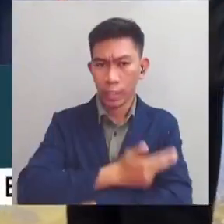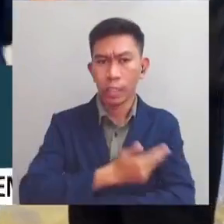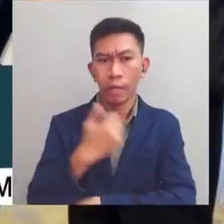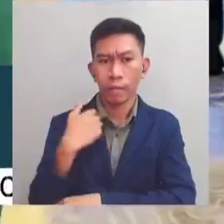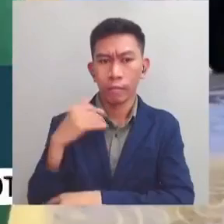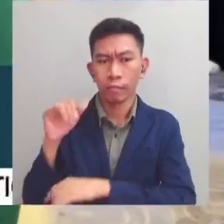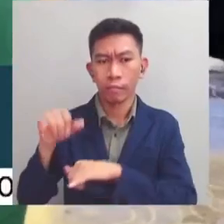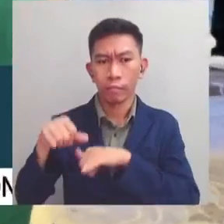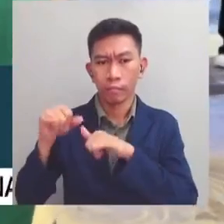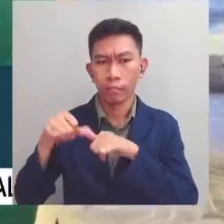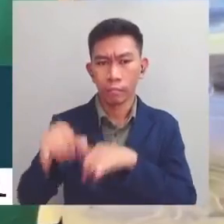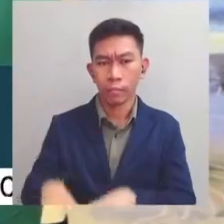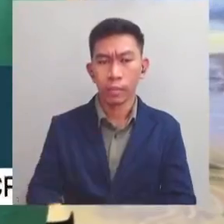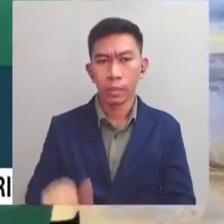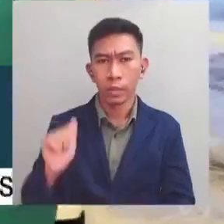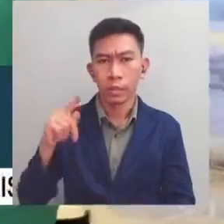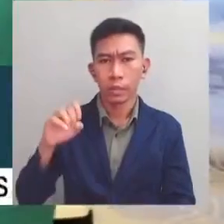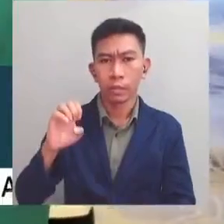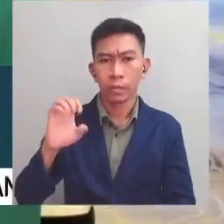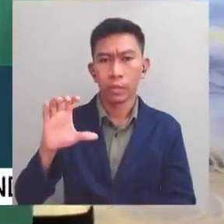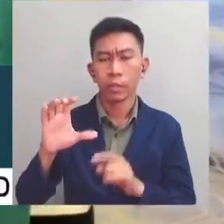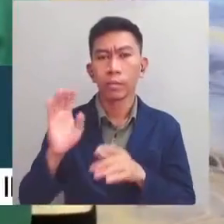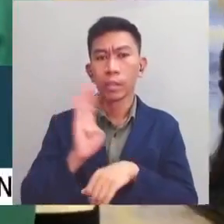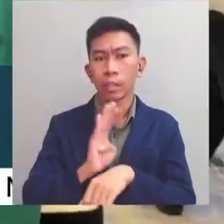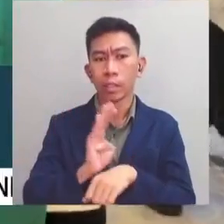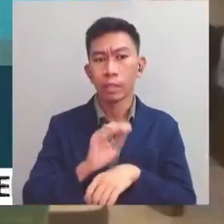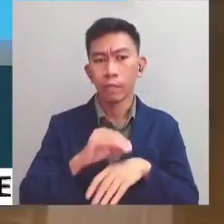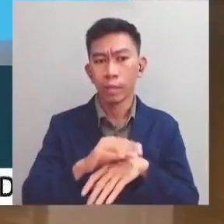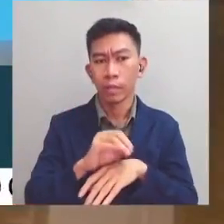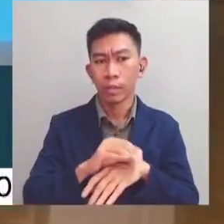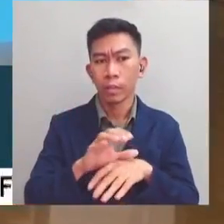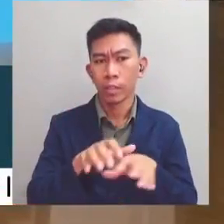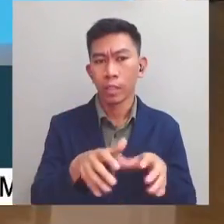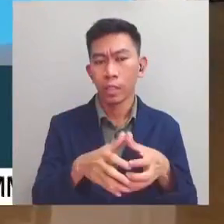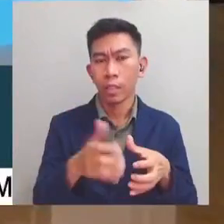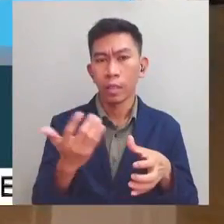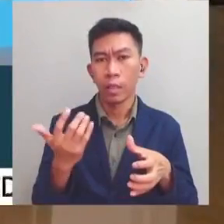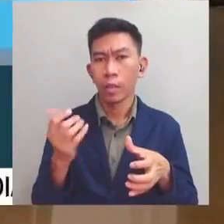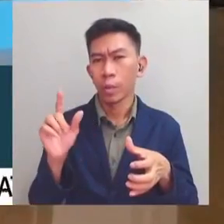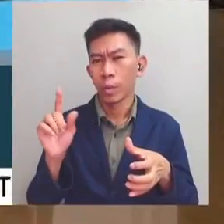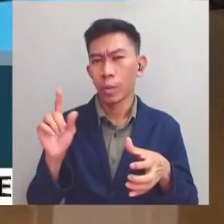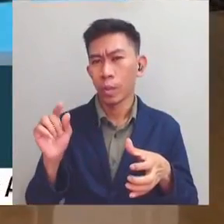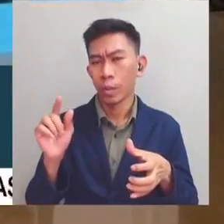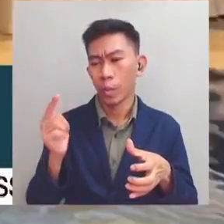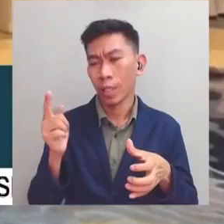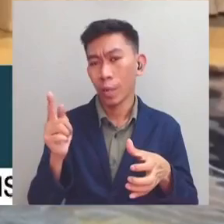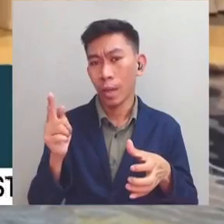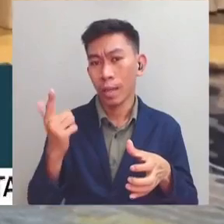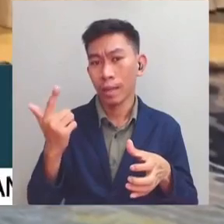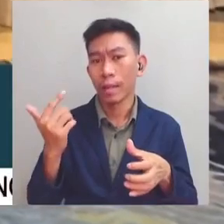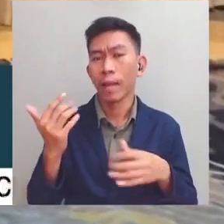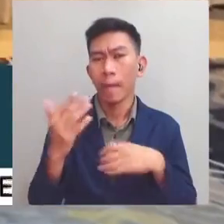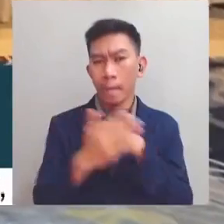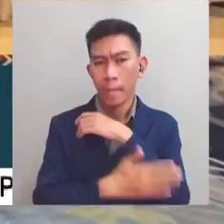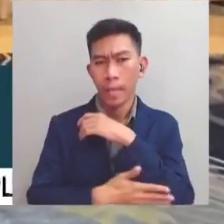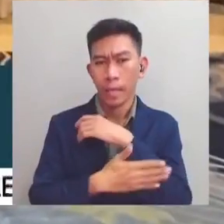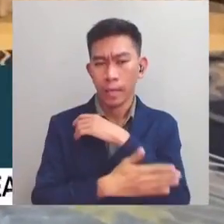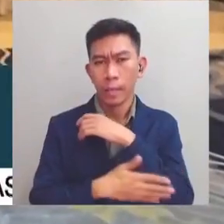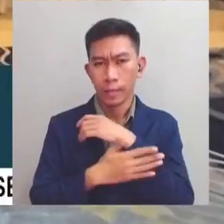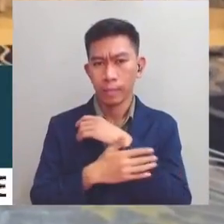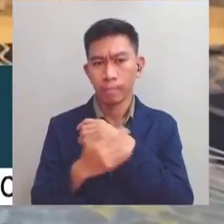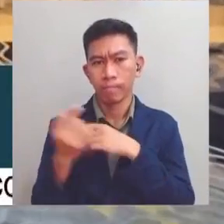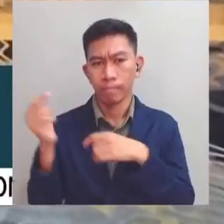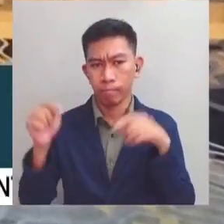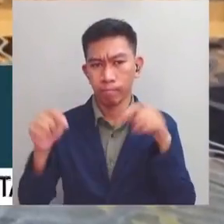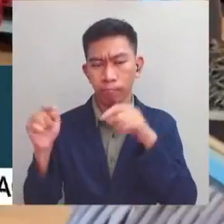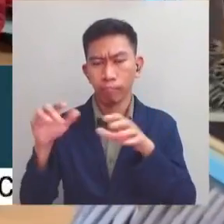Business Advisory Council, composed of 21 member economies. For this year, discussions focused on uplifting